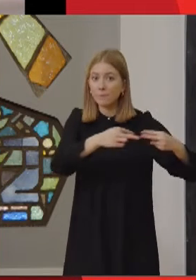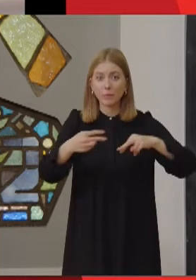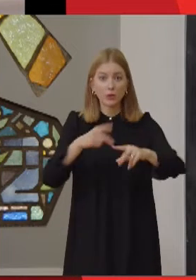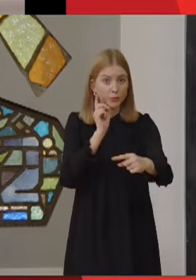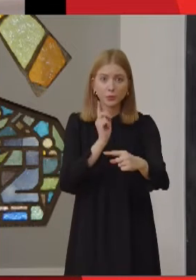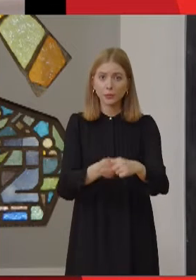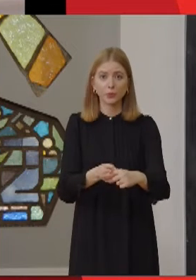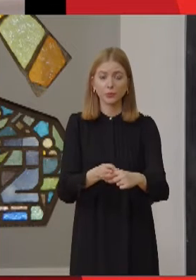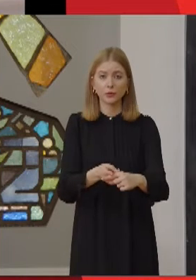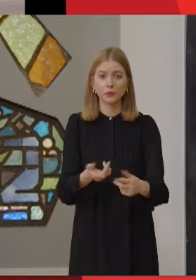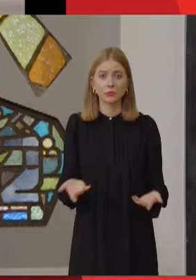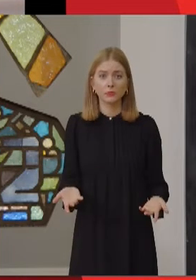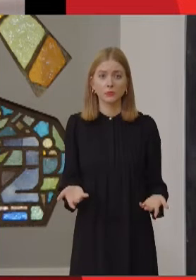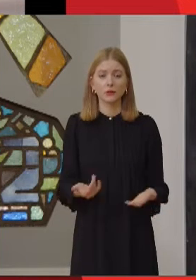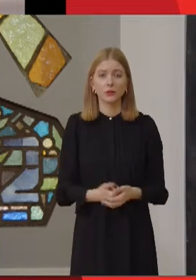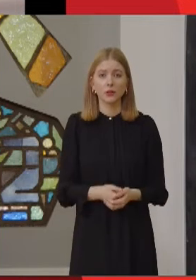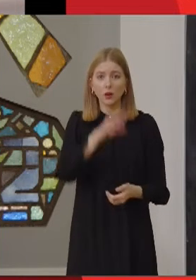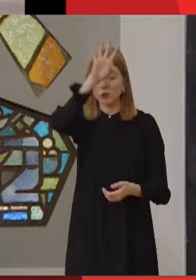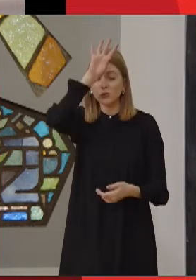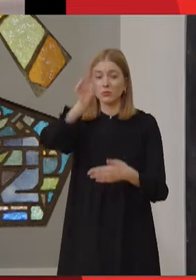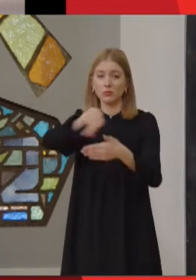vicious circle, and it is